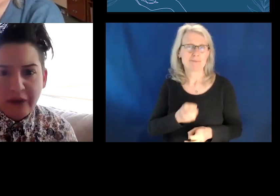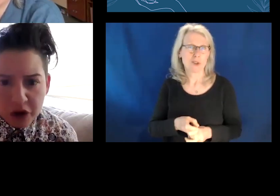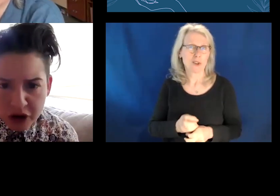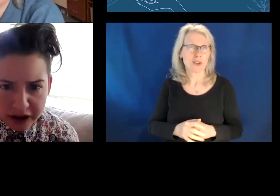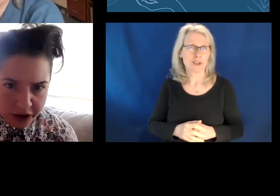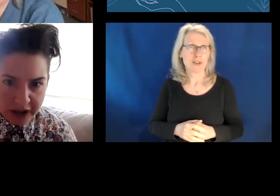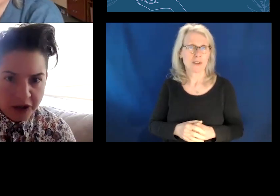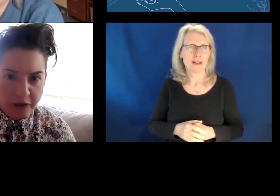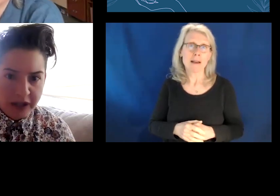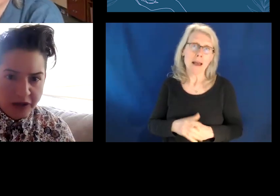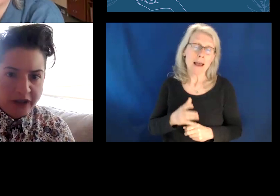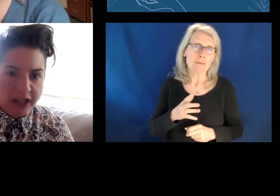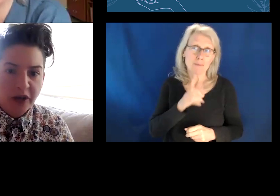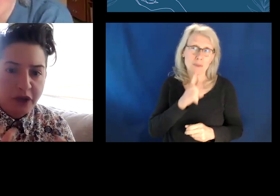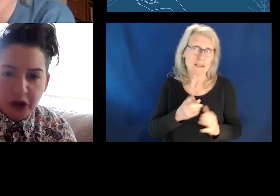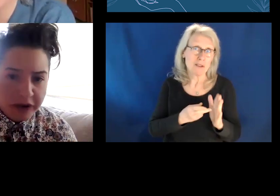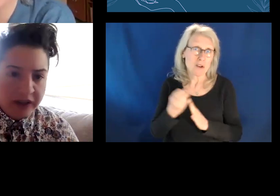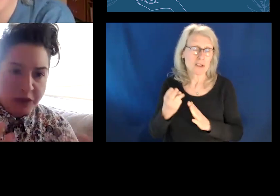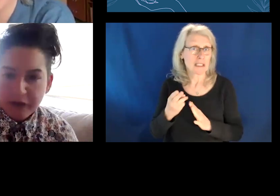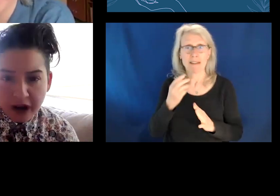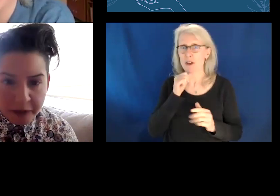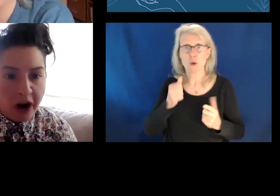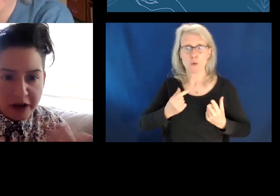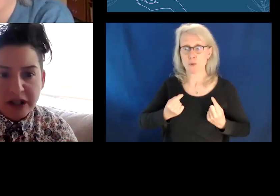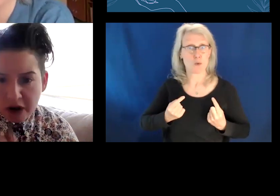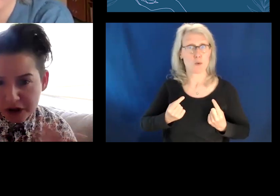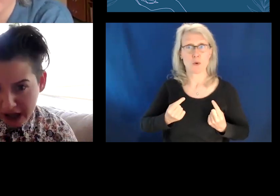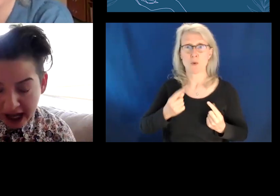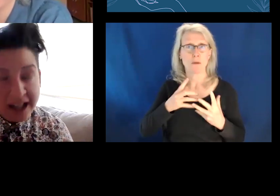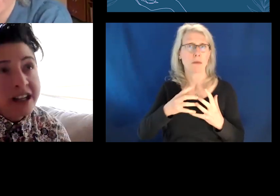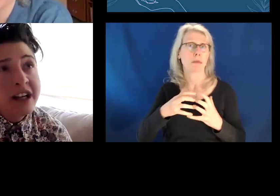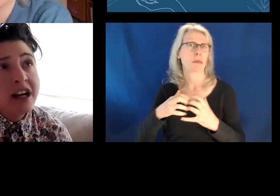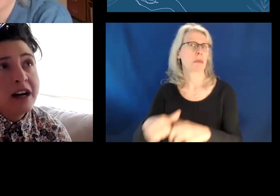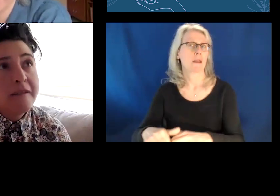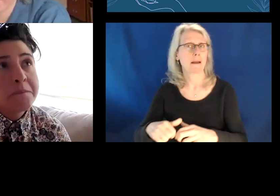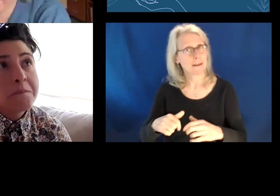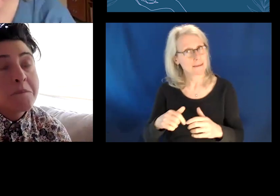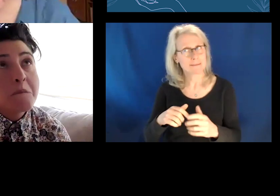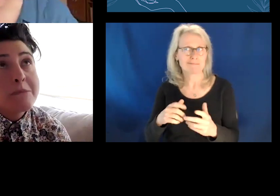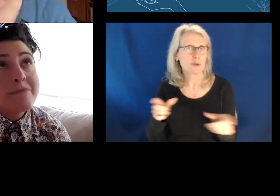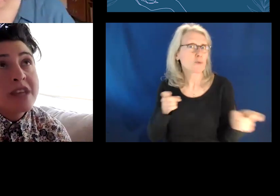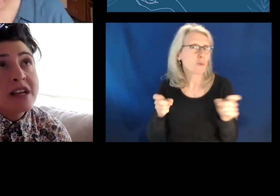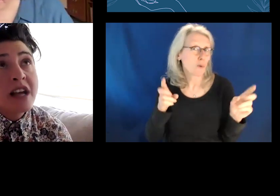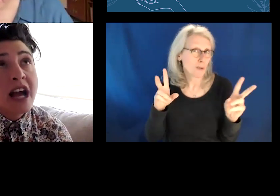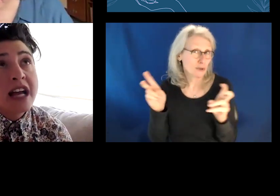a little bit of a control issue there too, because you feel like, you know, if you don't, things will fall apart. So it's also that.